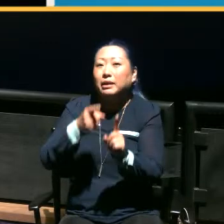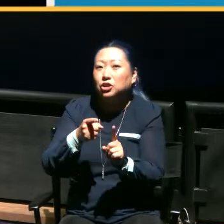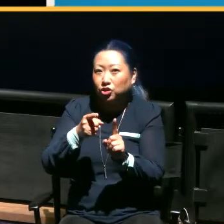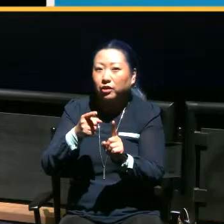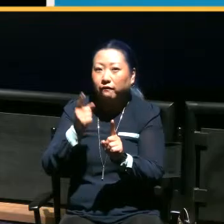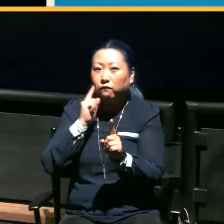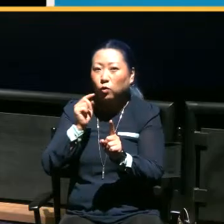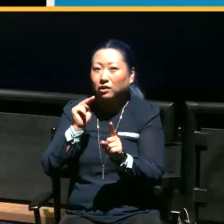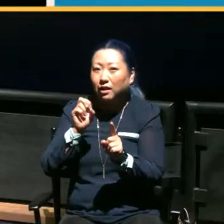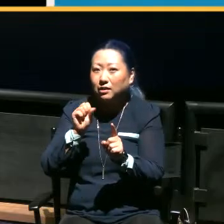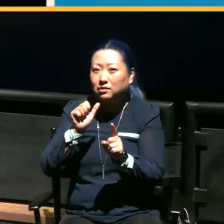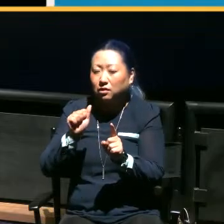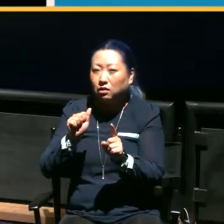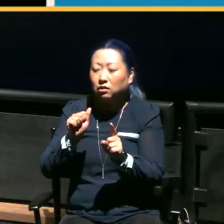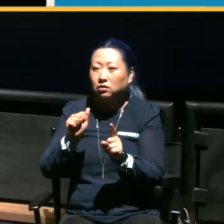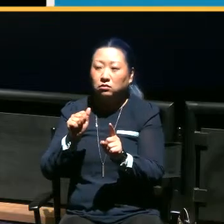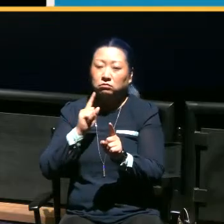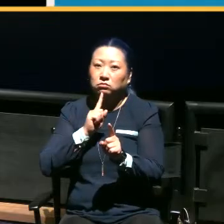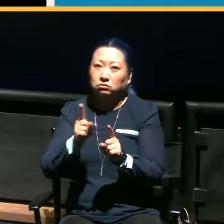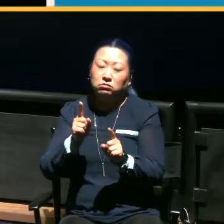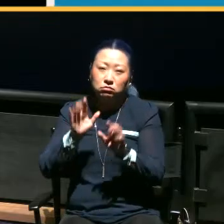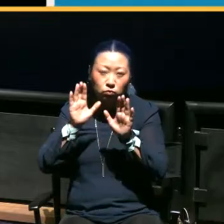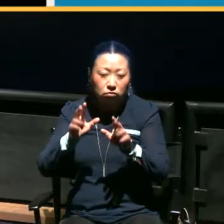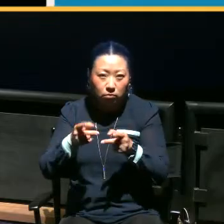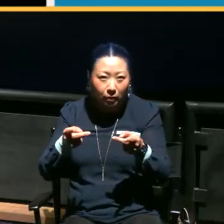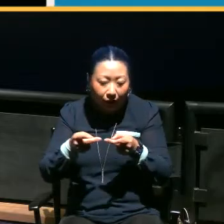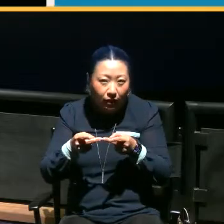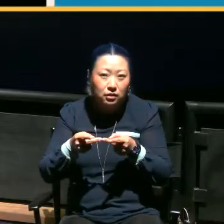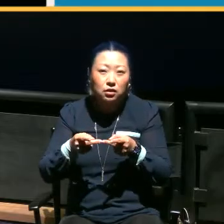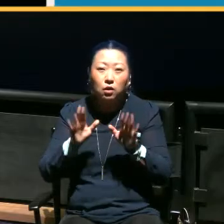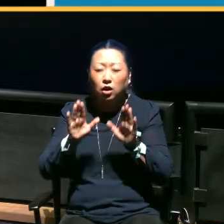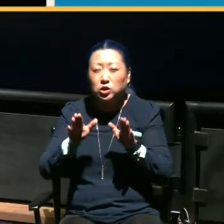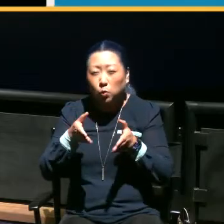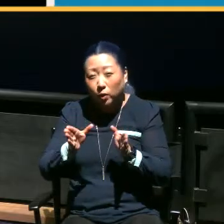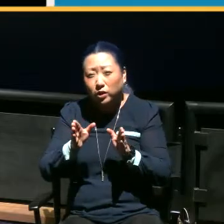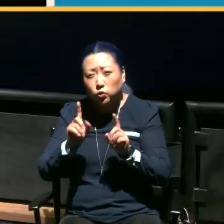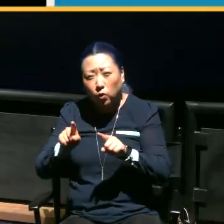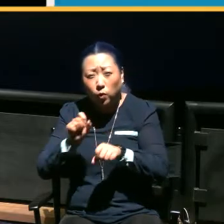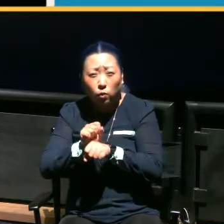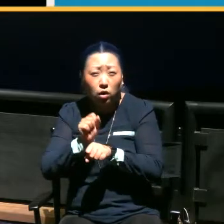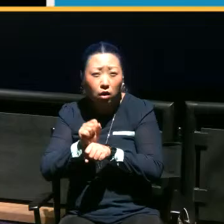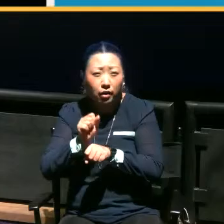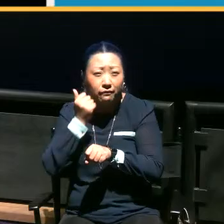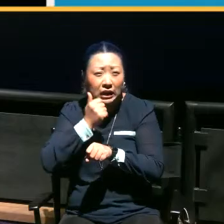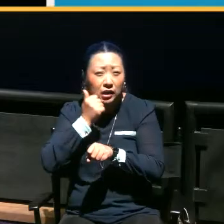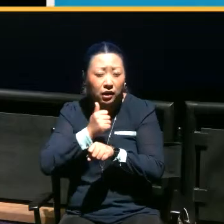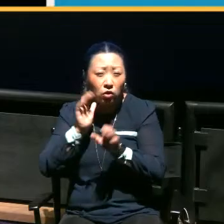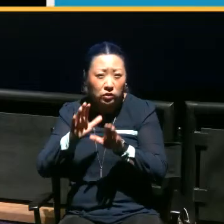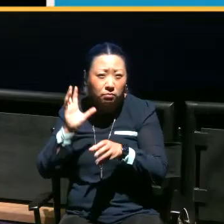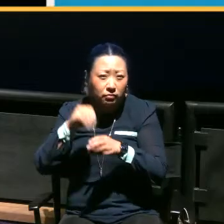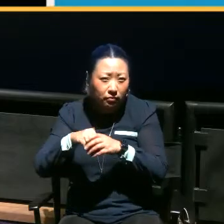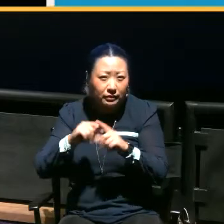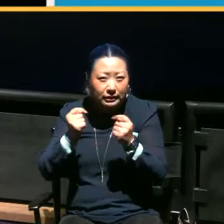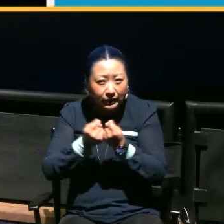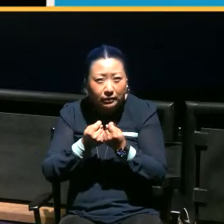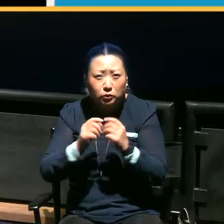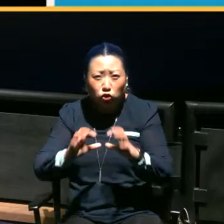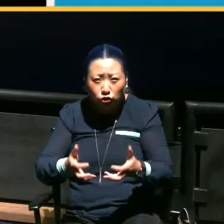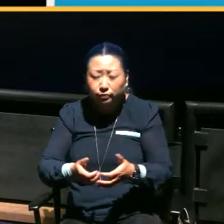NASA. It was just a wonderful place, a wonderful way to go to work, and it was wonderful to be a part of these crews and these